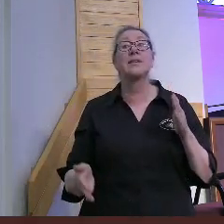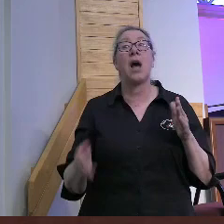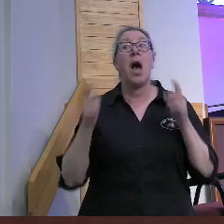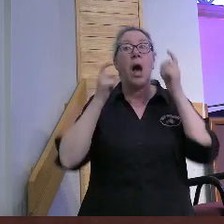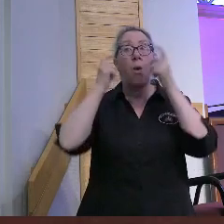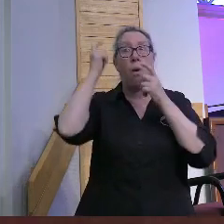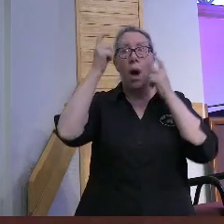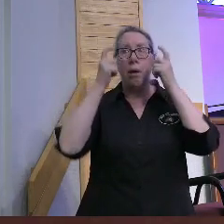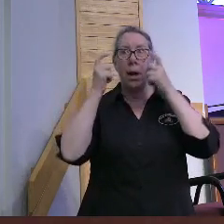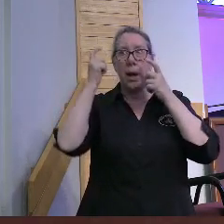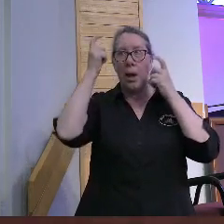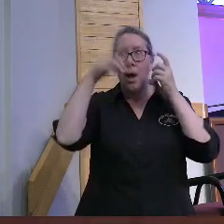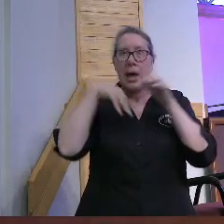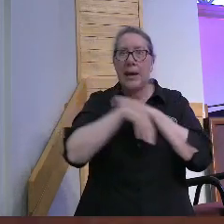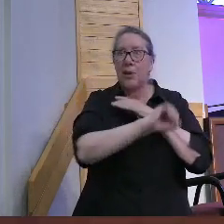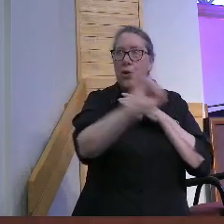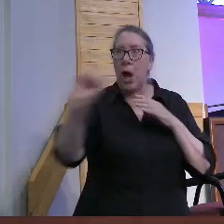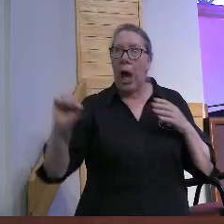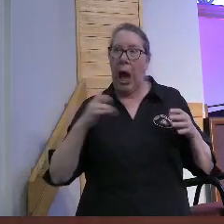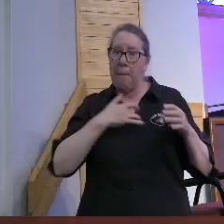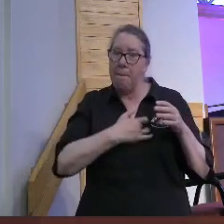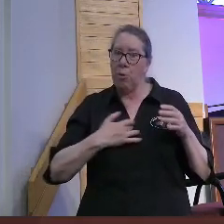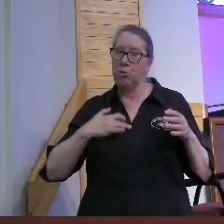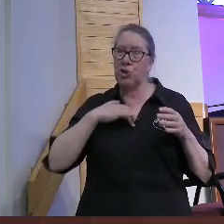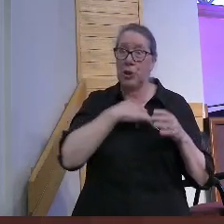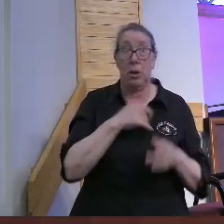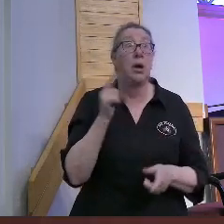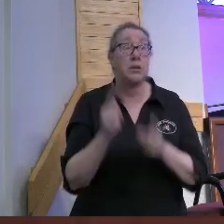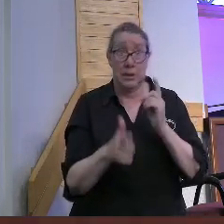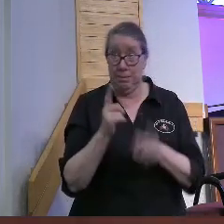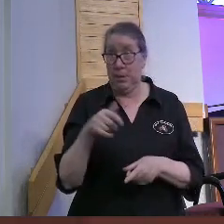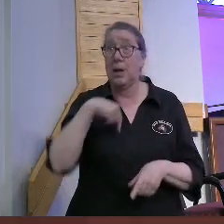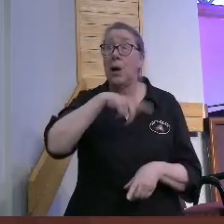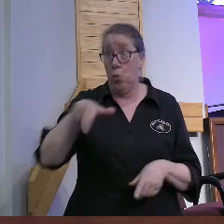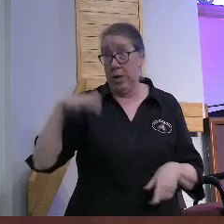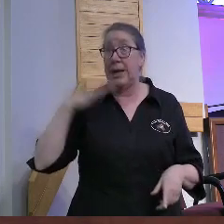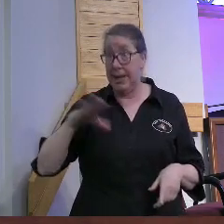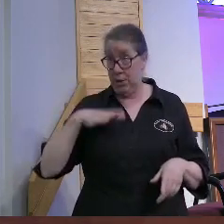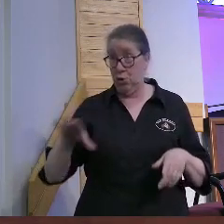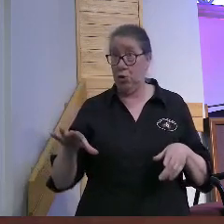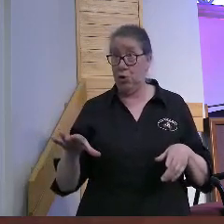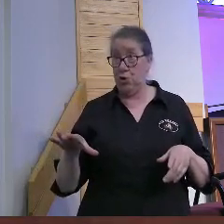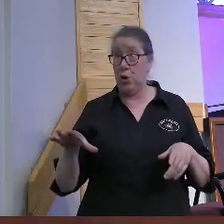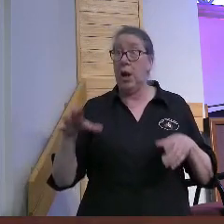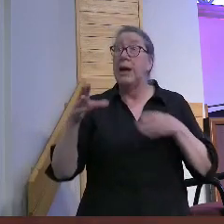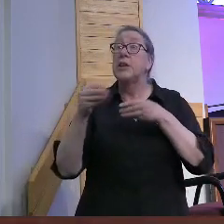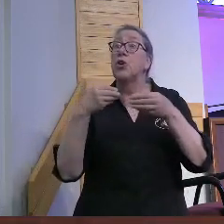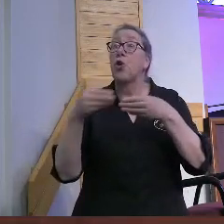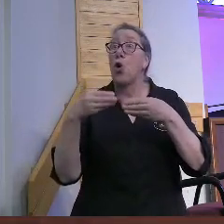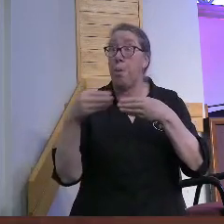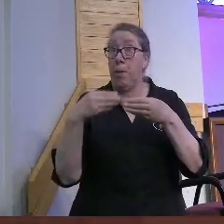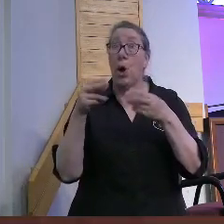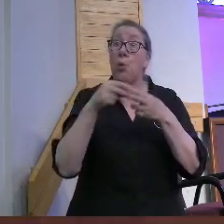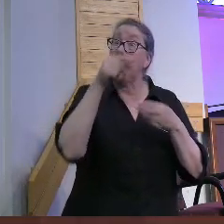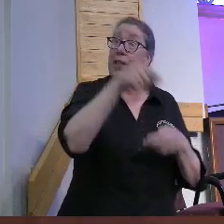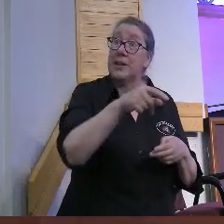our mind, into our emotions. At some time, we've all had to deal with it. At some time in our life, that snake, it creeps